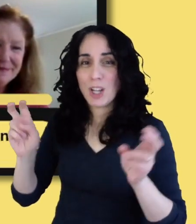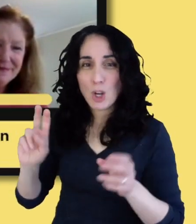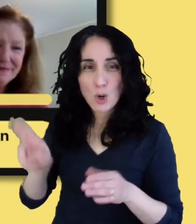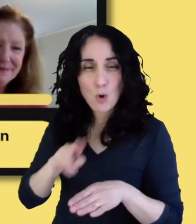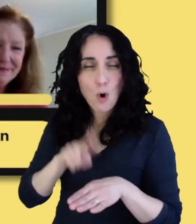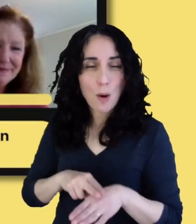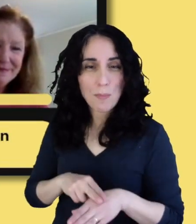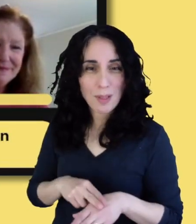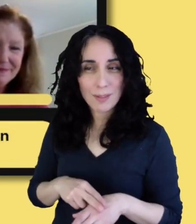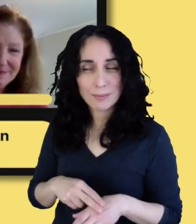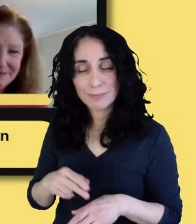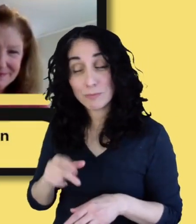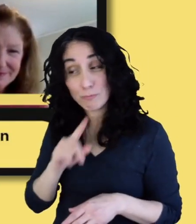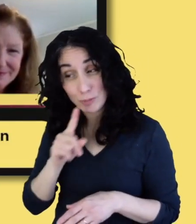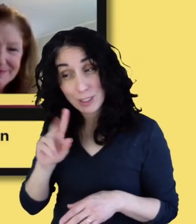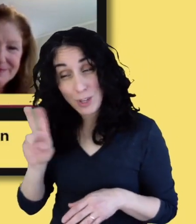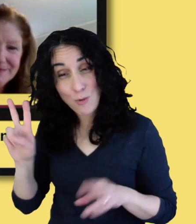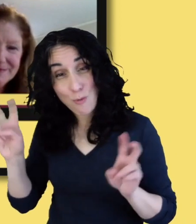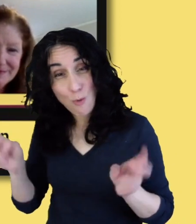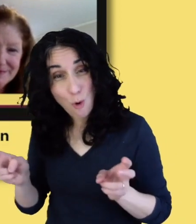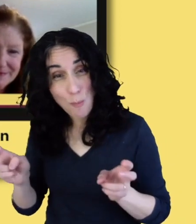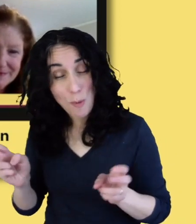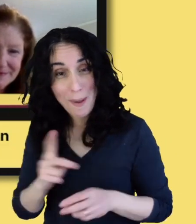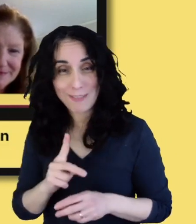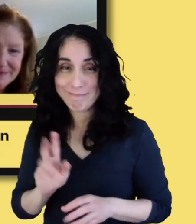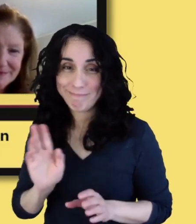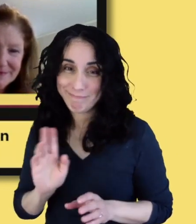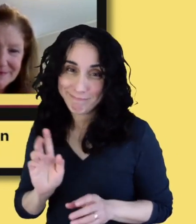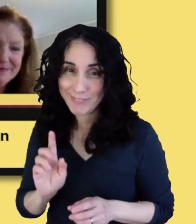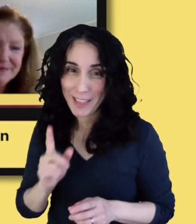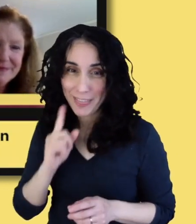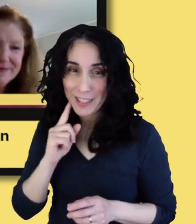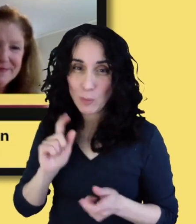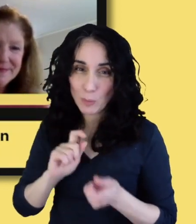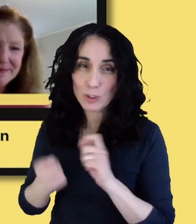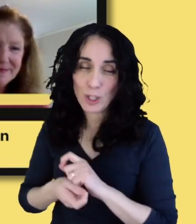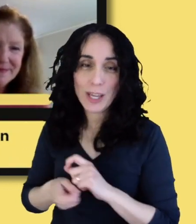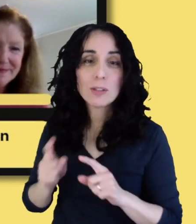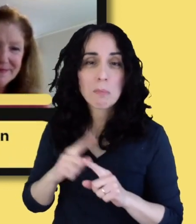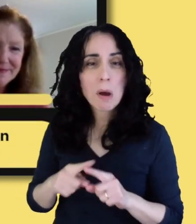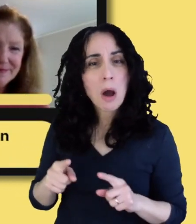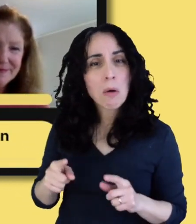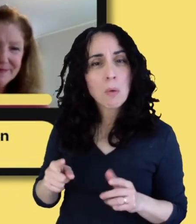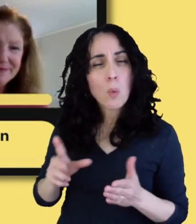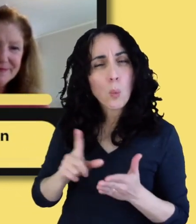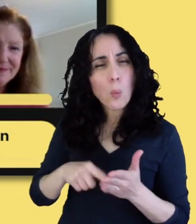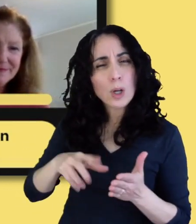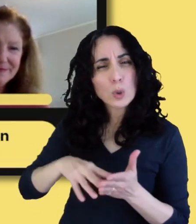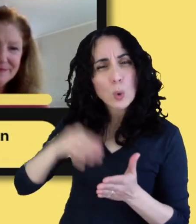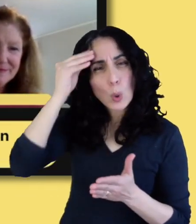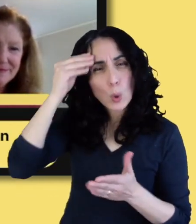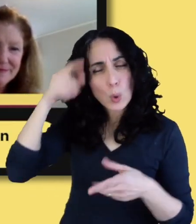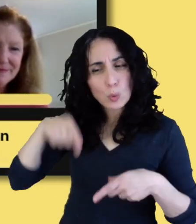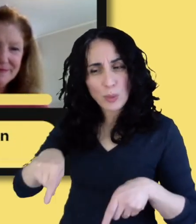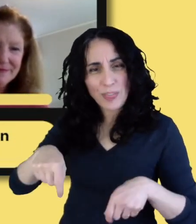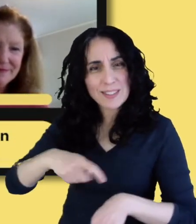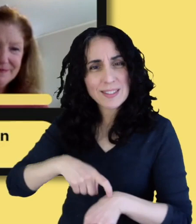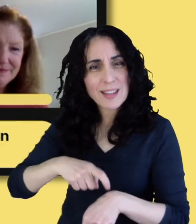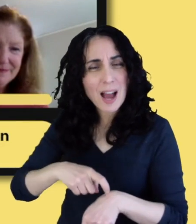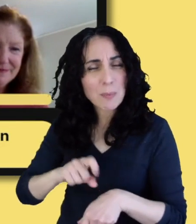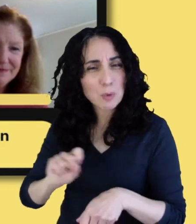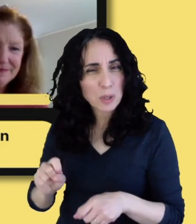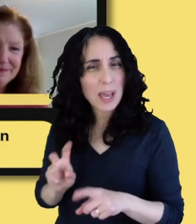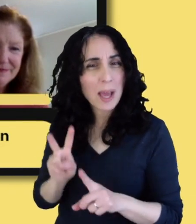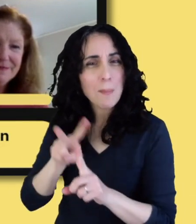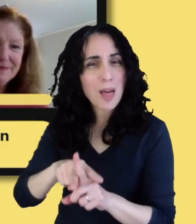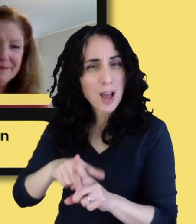will change, some things for the better, and we'll learn new things throughout this that we'll be able to apply to